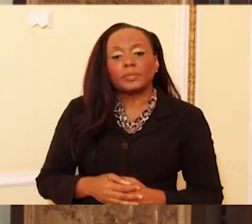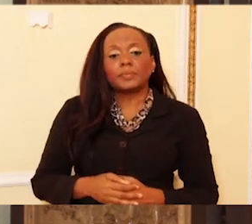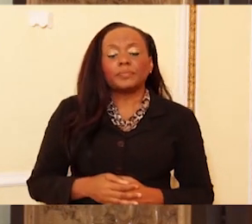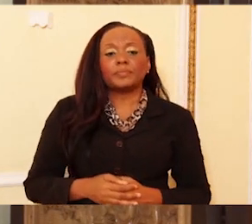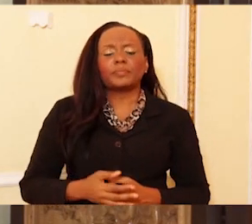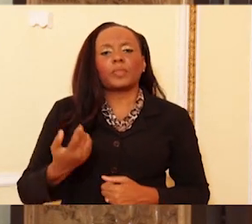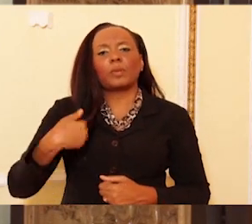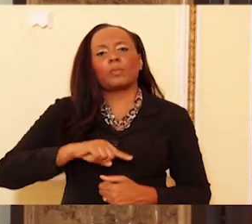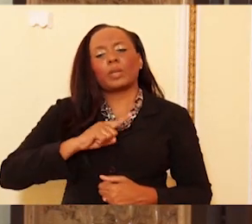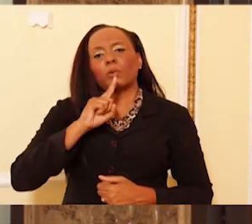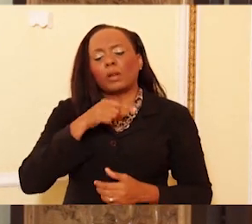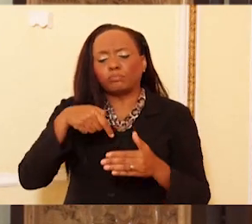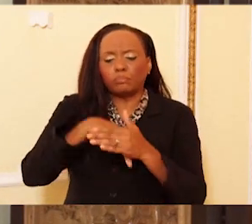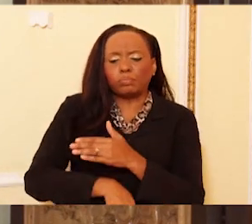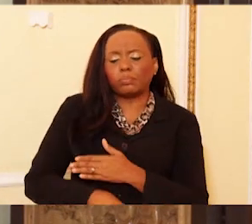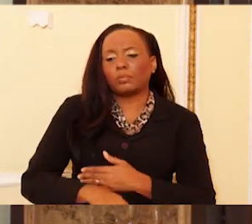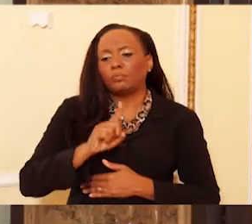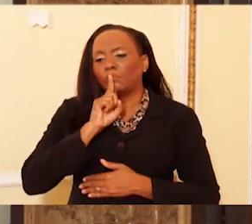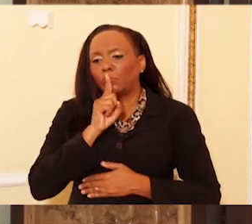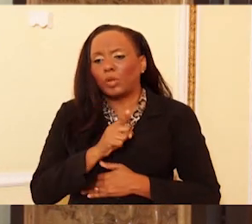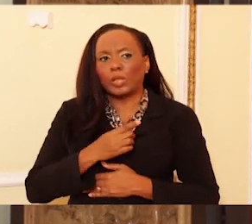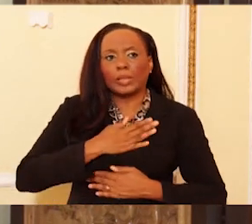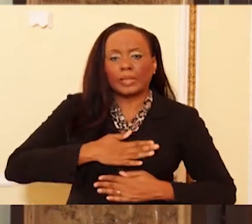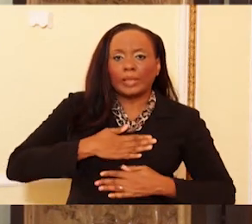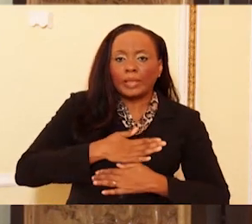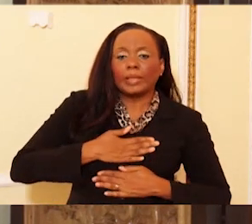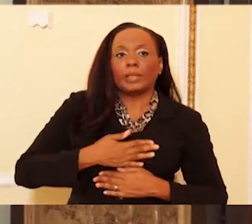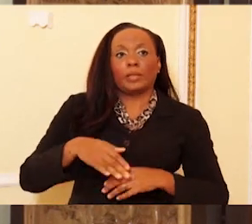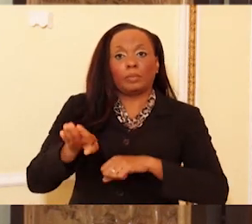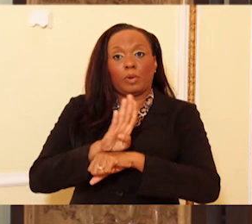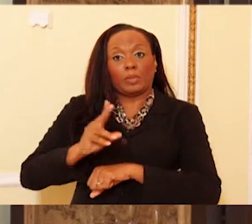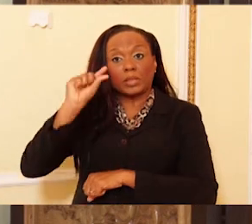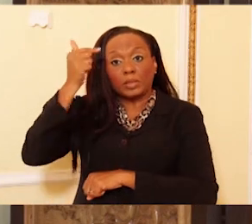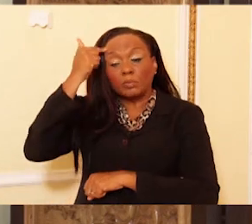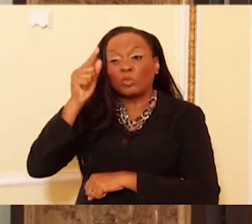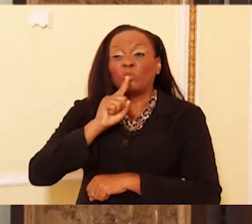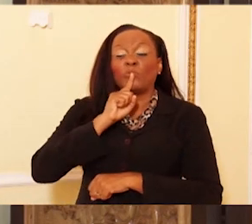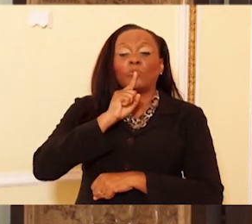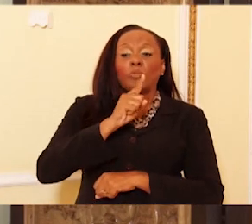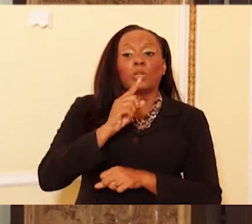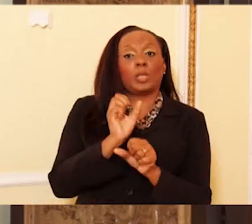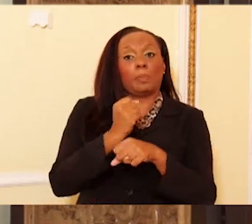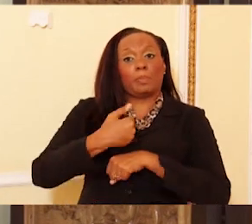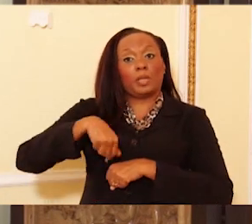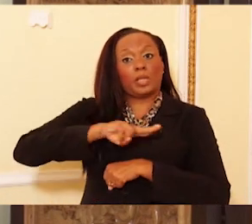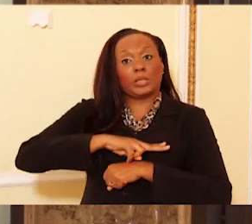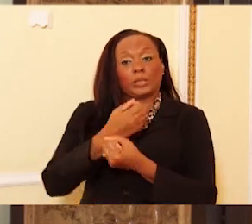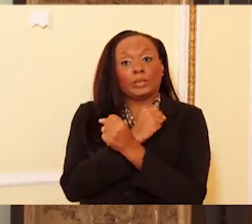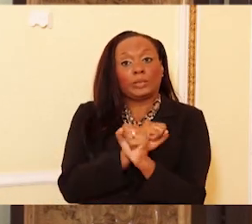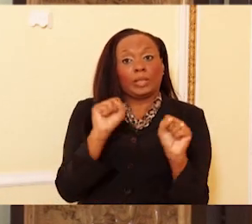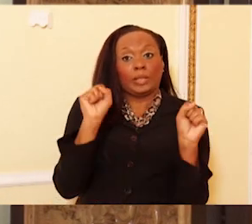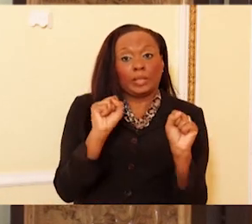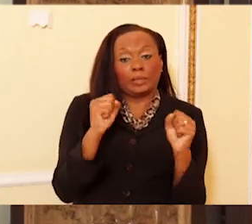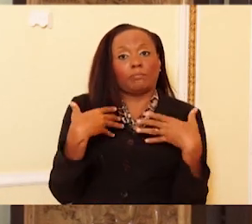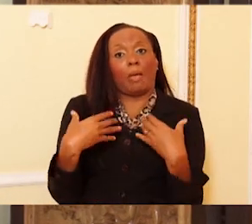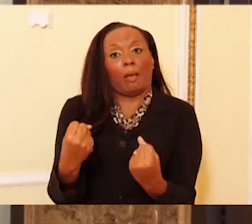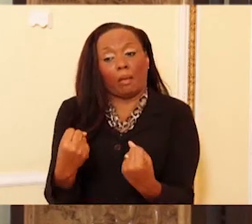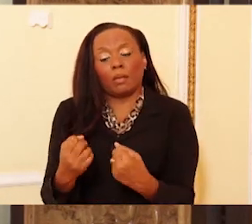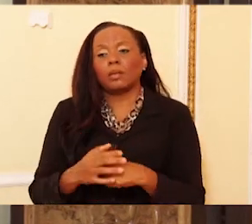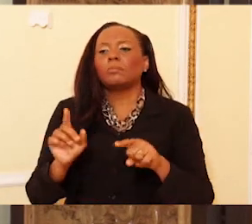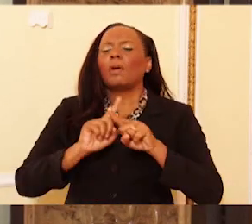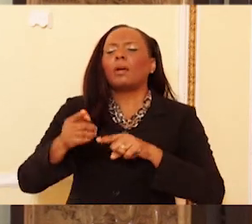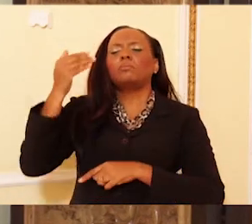truly appreciate and applaud the lengths this government has gone to keep us all safe and well. But we